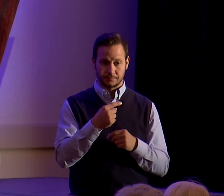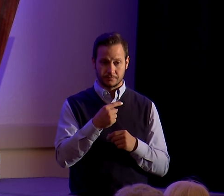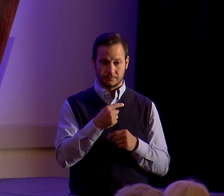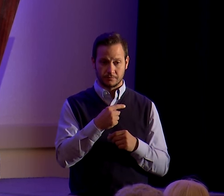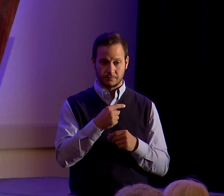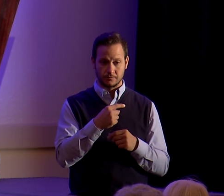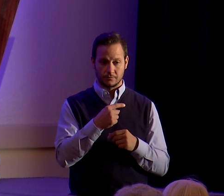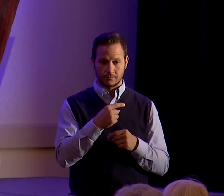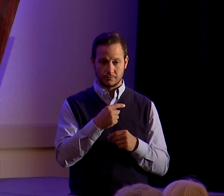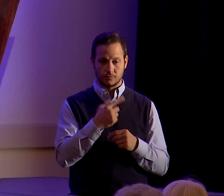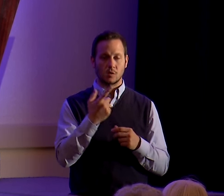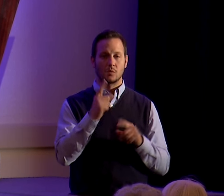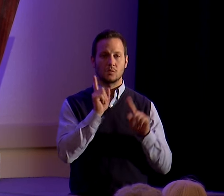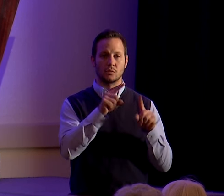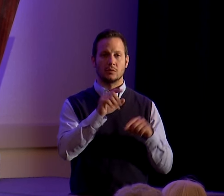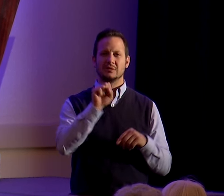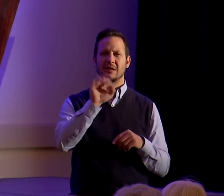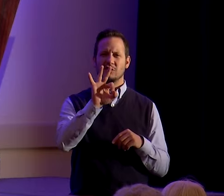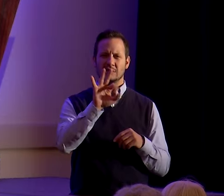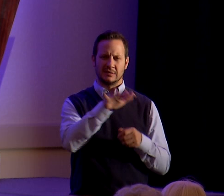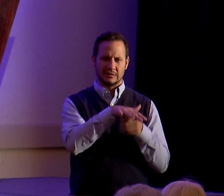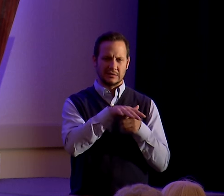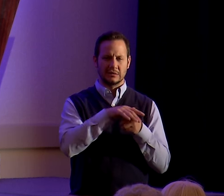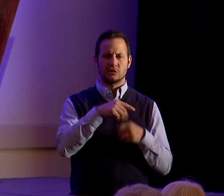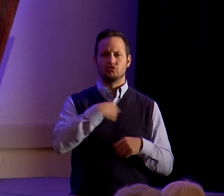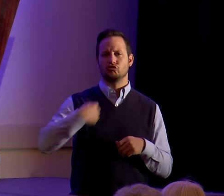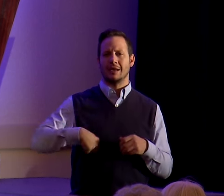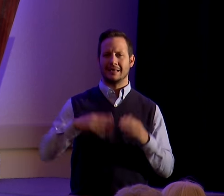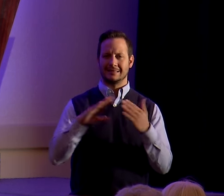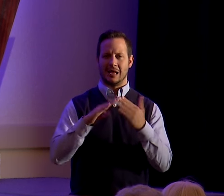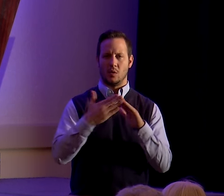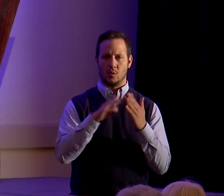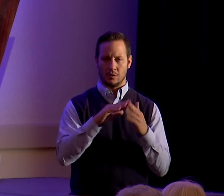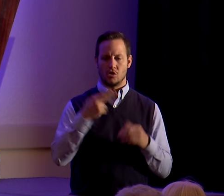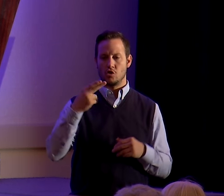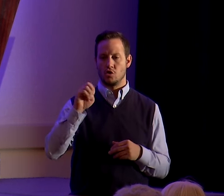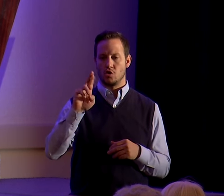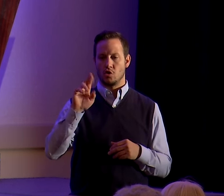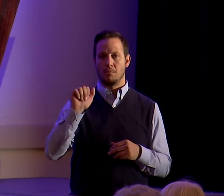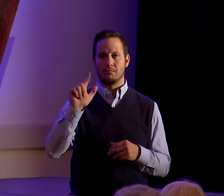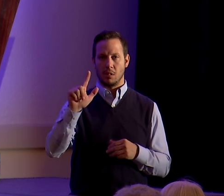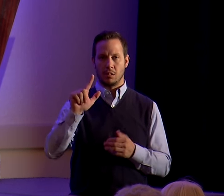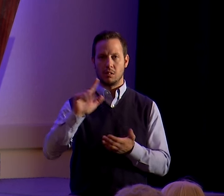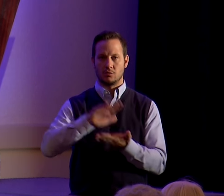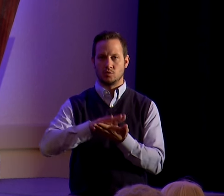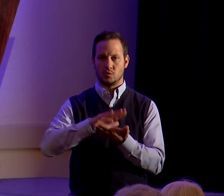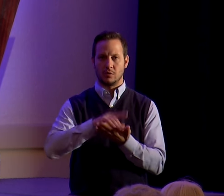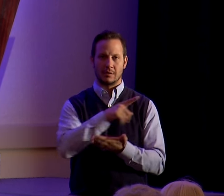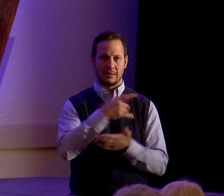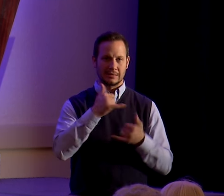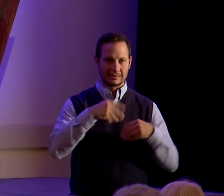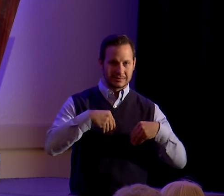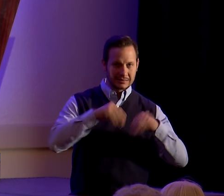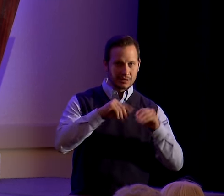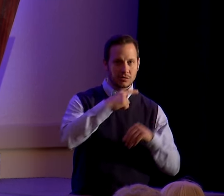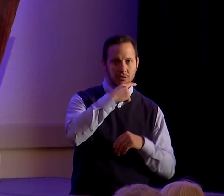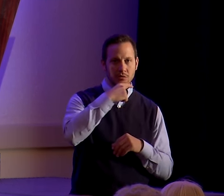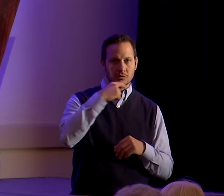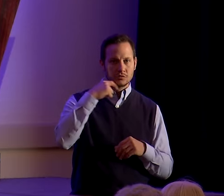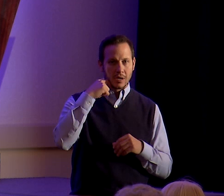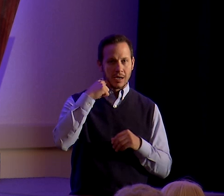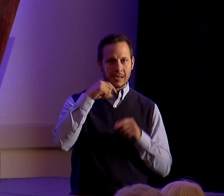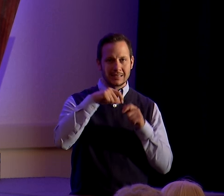herbal medicine store in San Francisco, Chinatown, any Chinatown, right? Look into the case. They're still selling dry